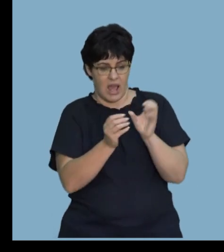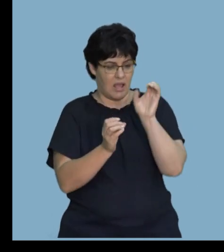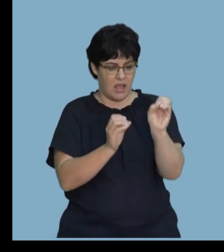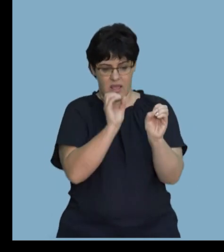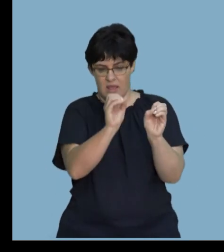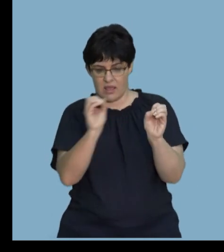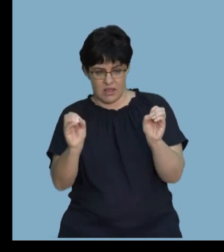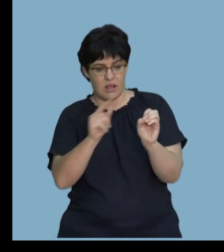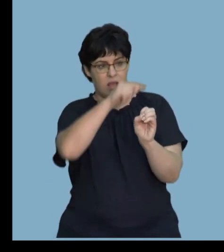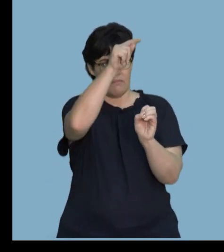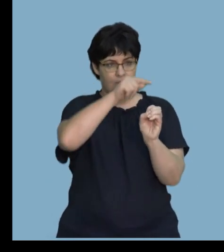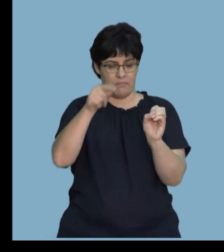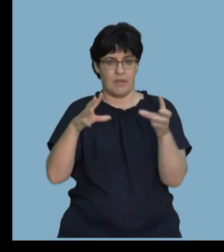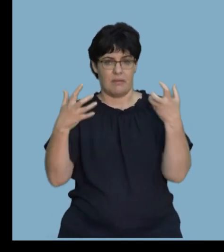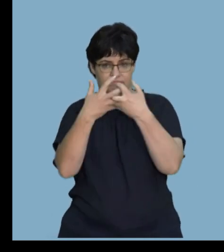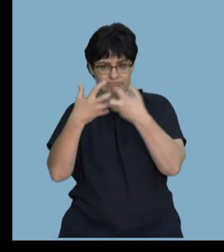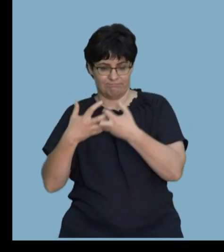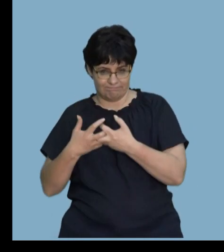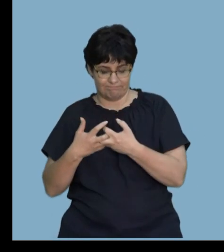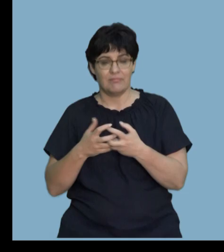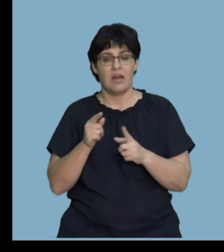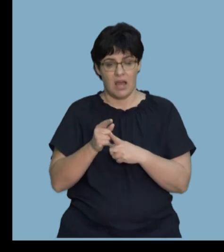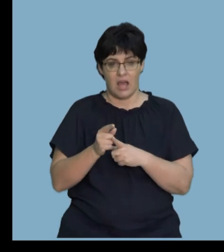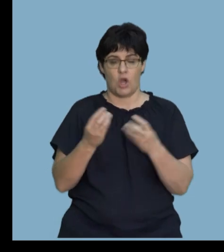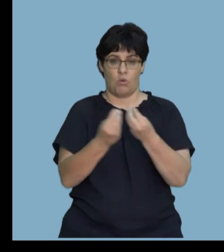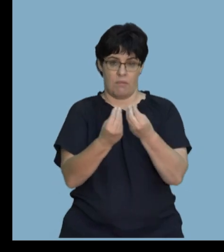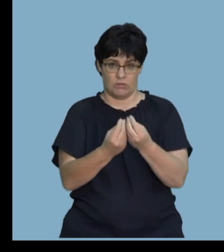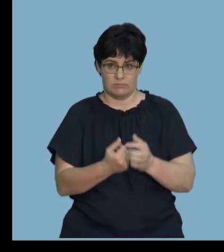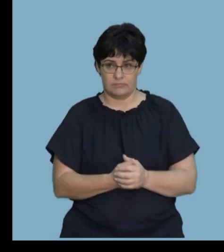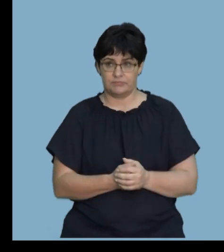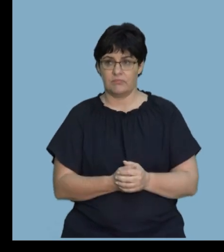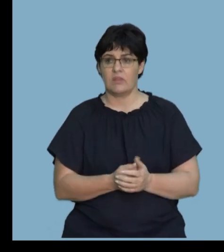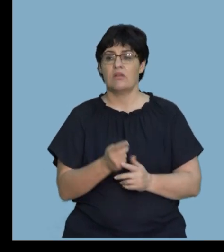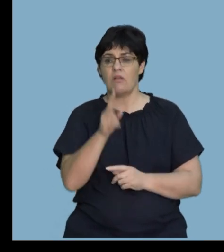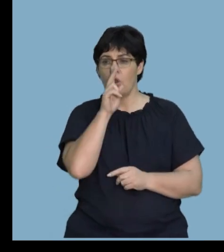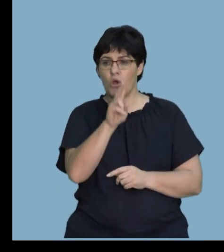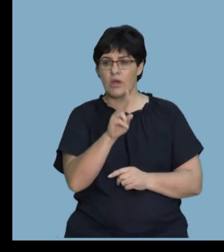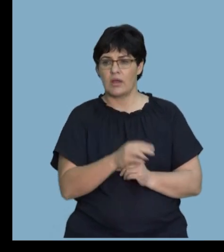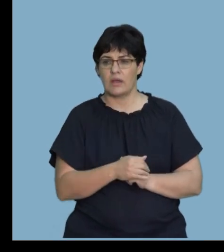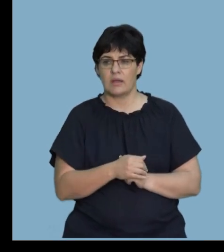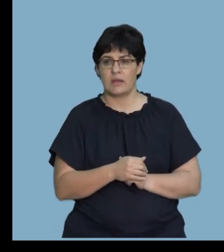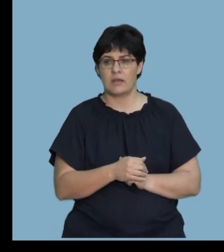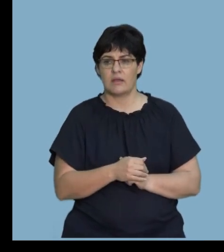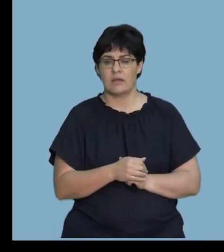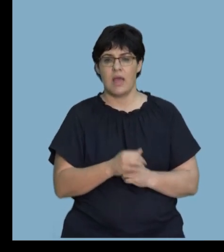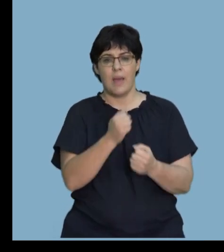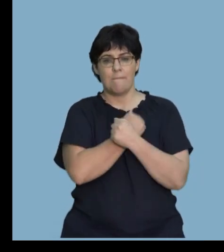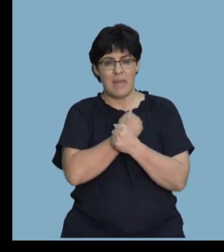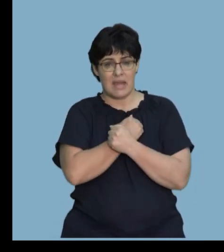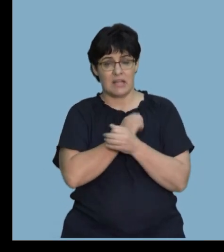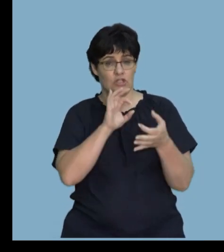a molecule of that particular compound. So first things first, let's pay attention to the parent chain. The parent